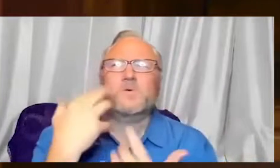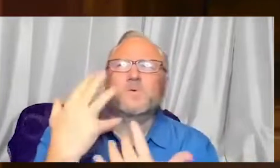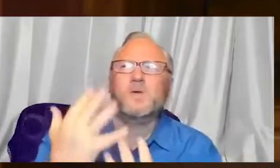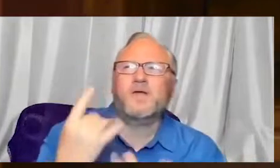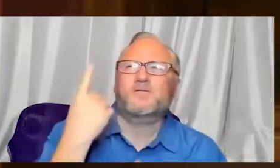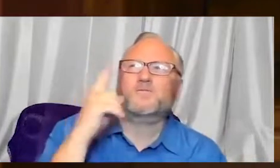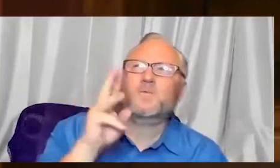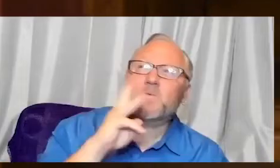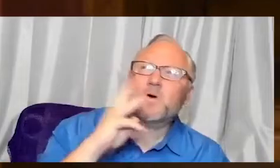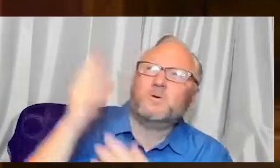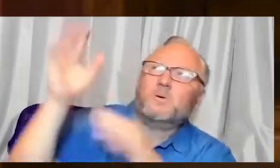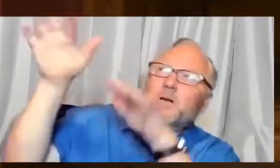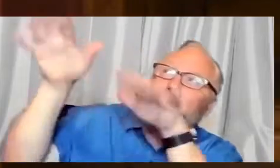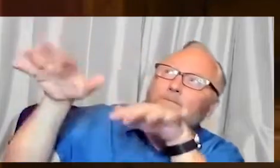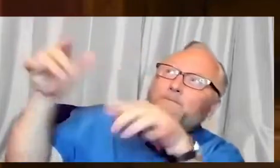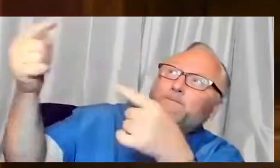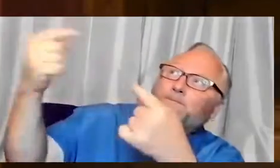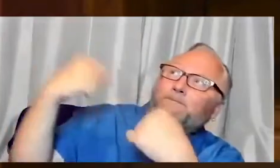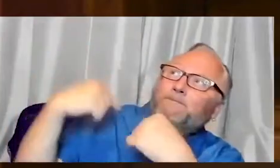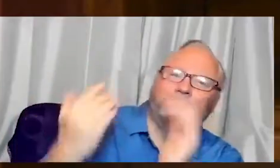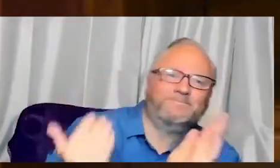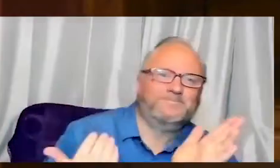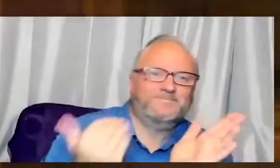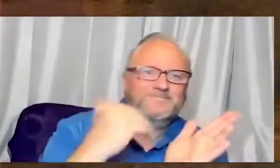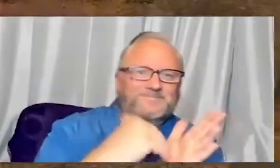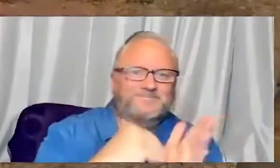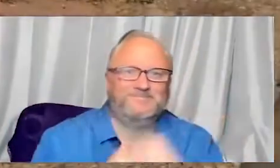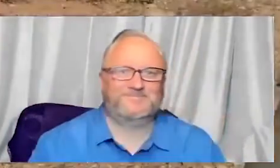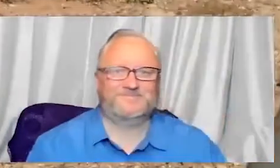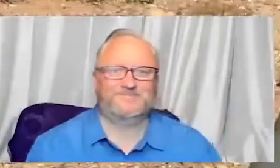to come to me again.